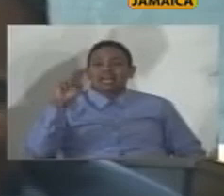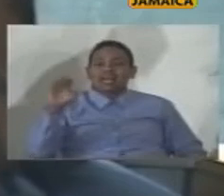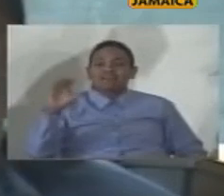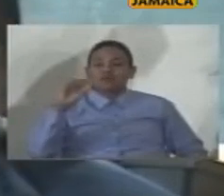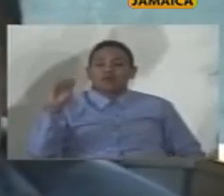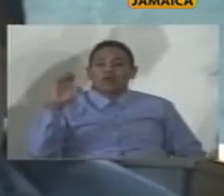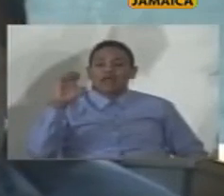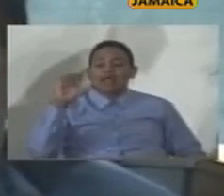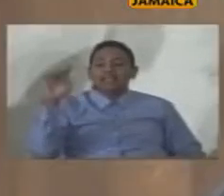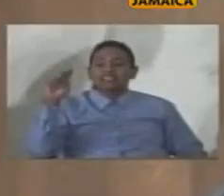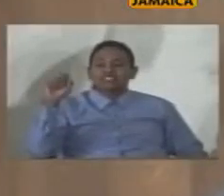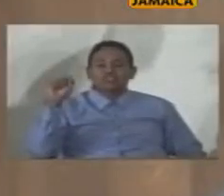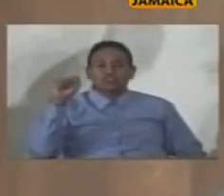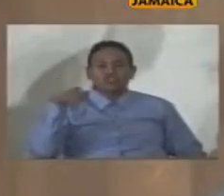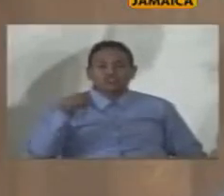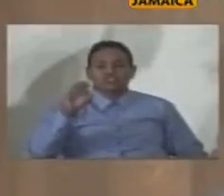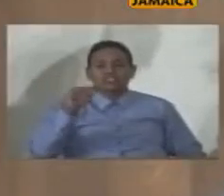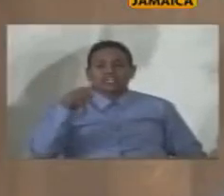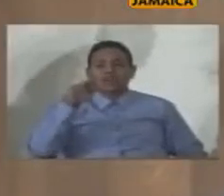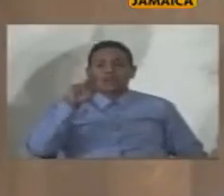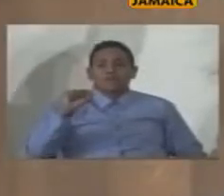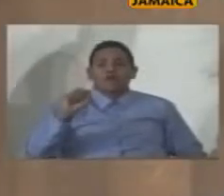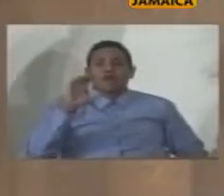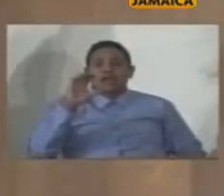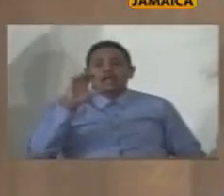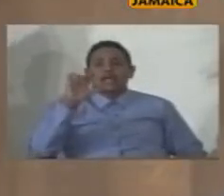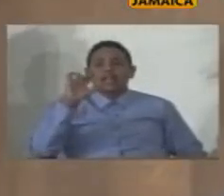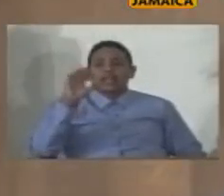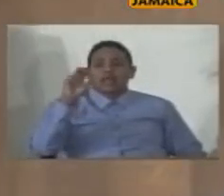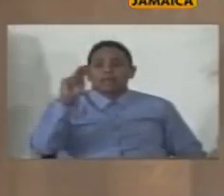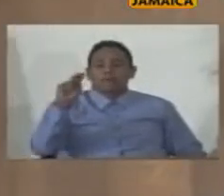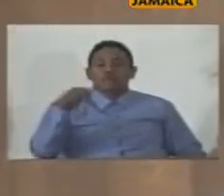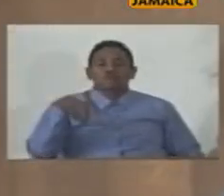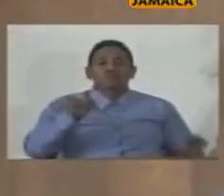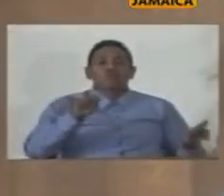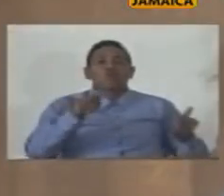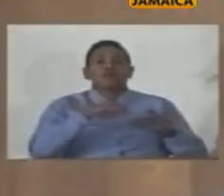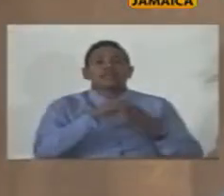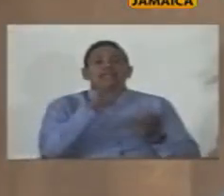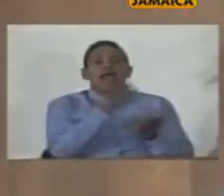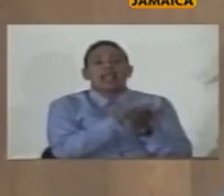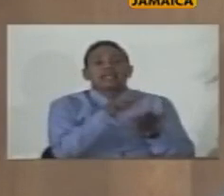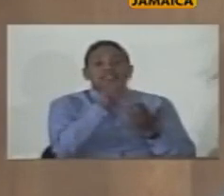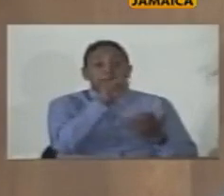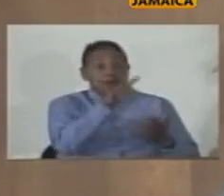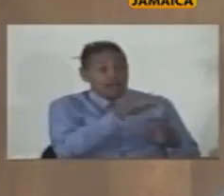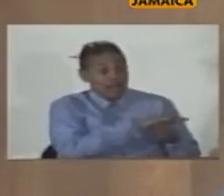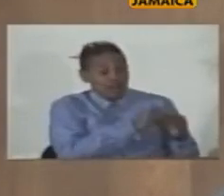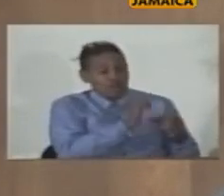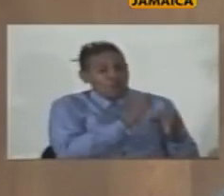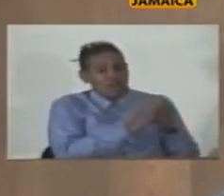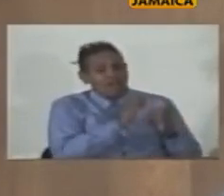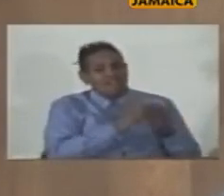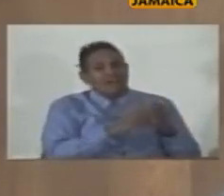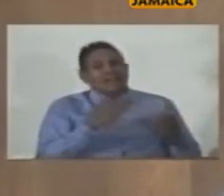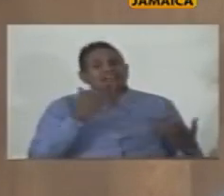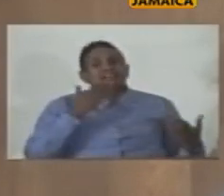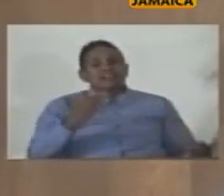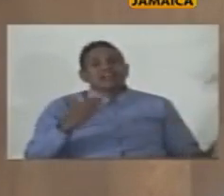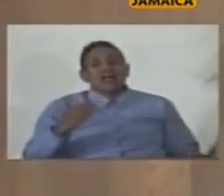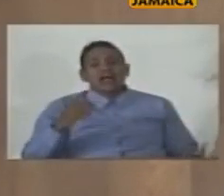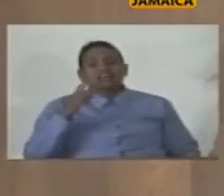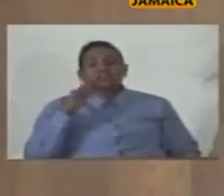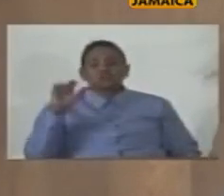in Porus. The Claremont Road in the Alligator Pond Division is now being rehabilitated. Thanks to Alpine,